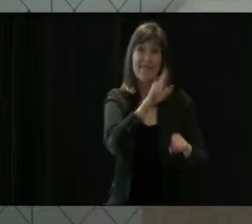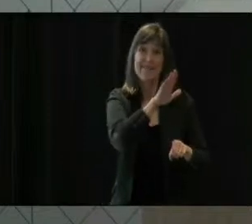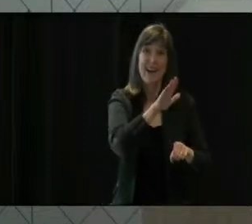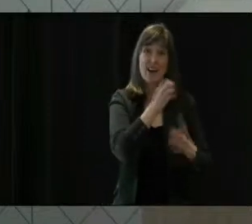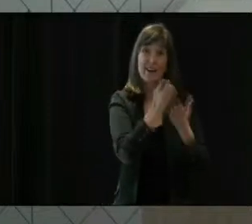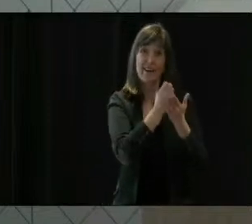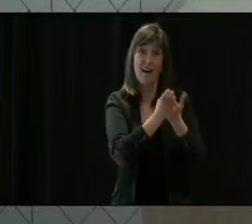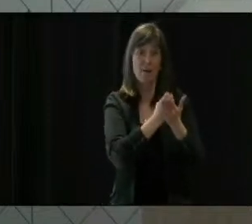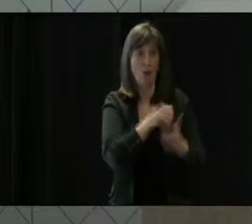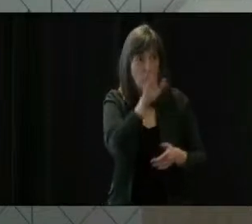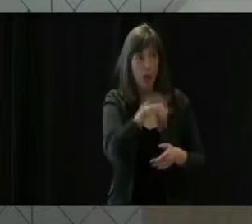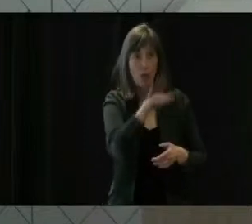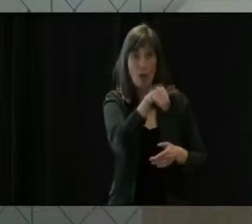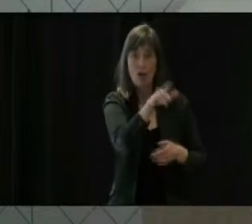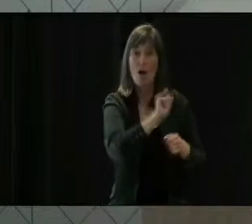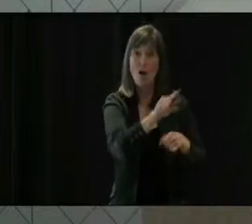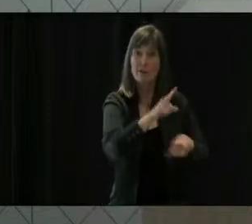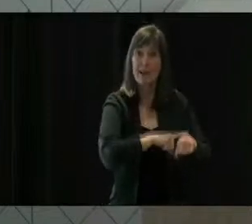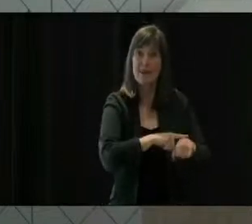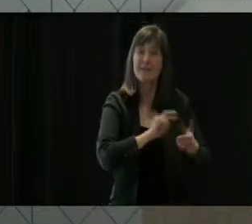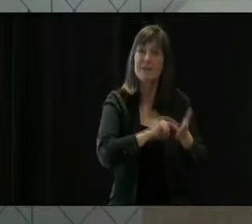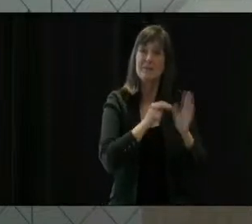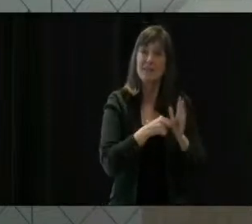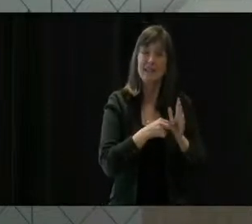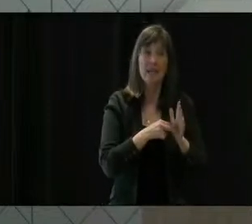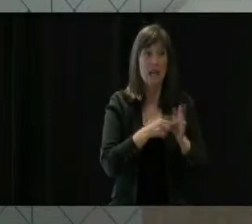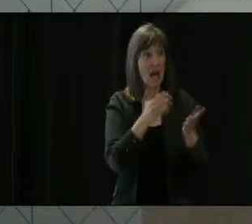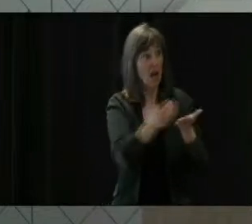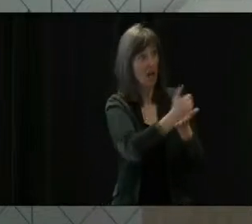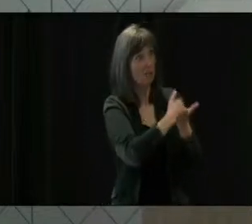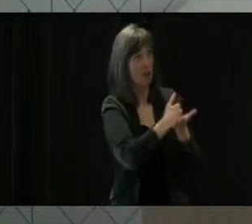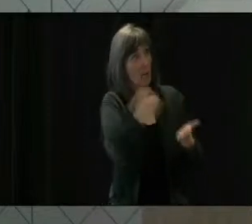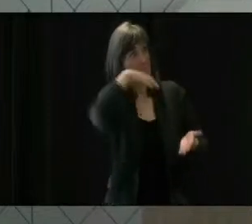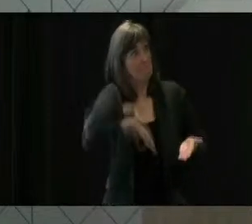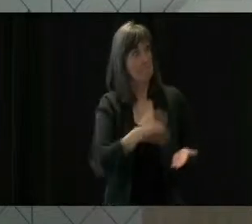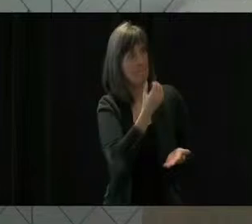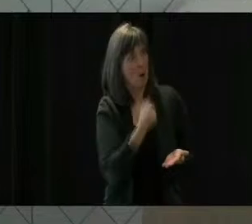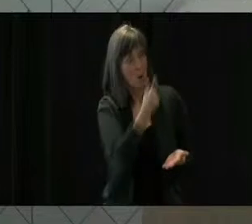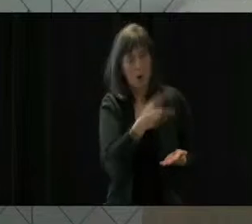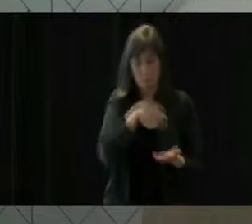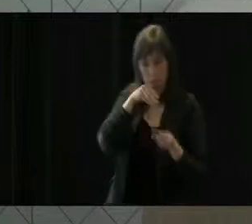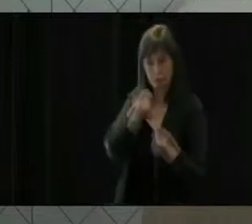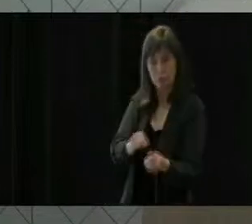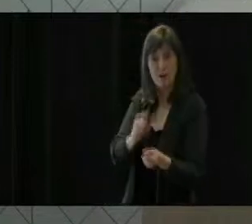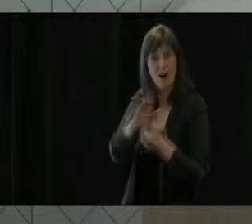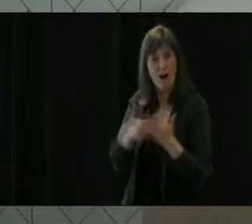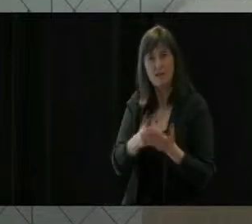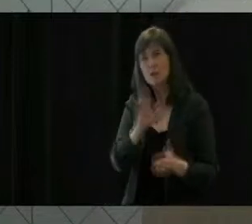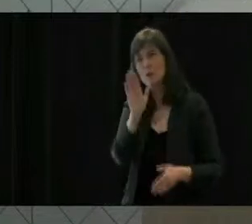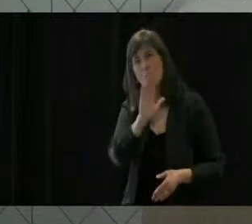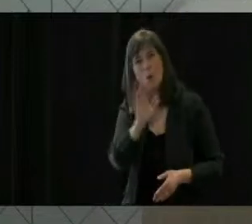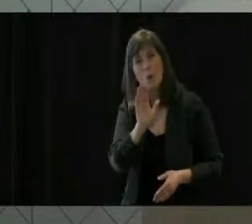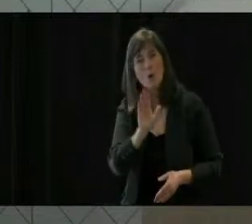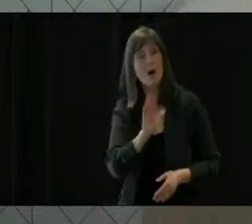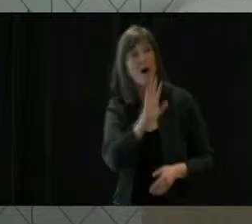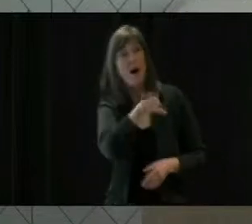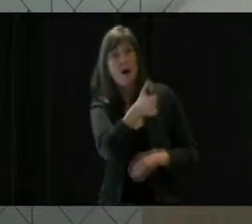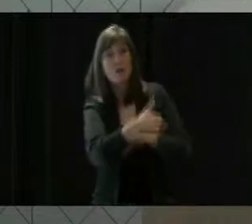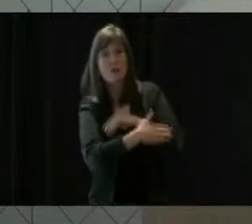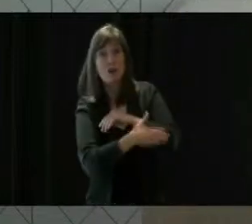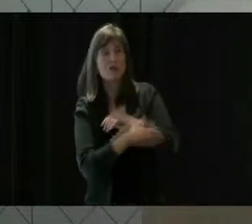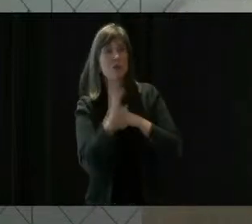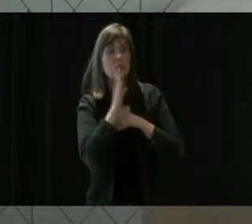money from that source in current expenditures. They put a portion of it away